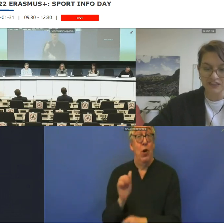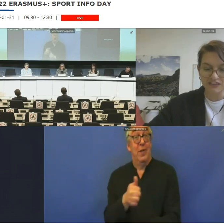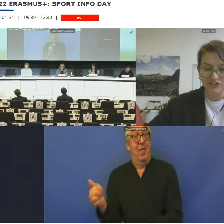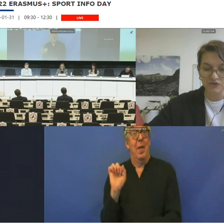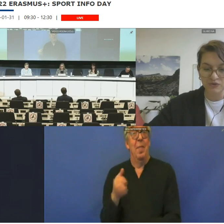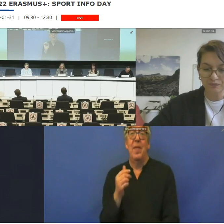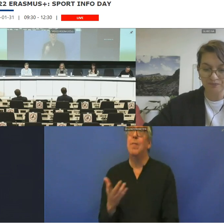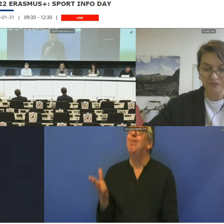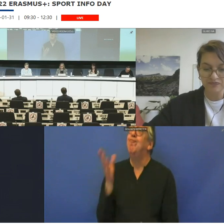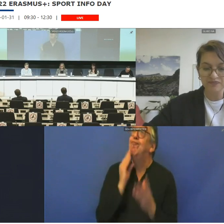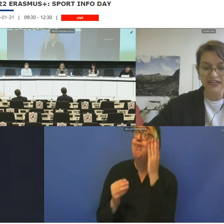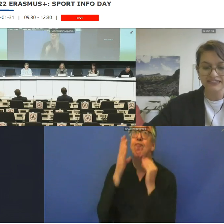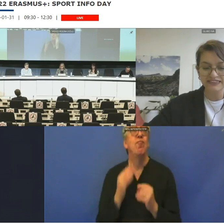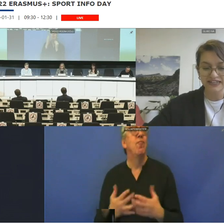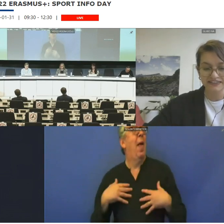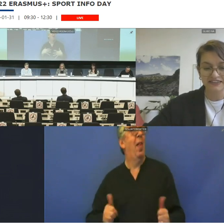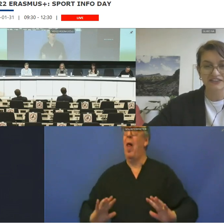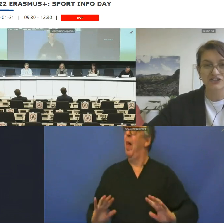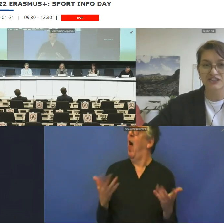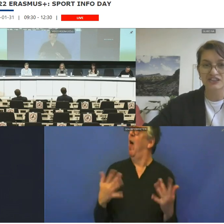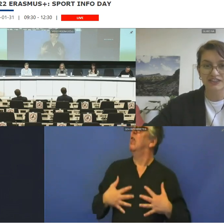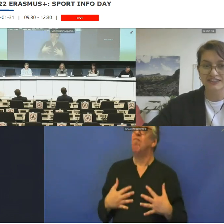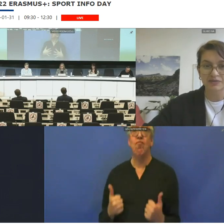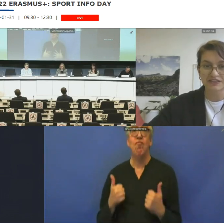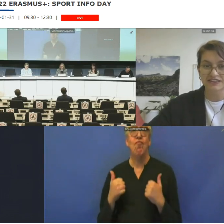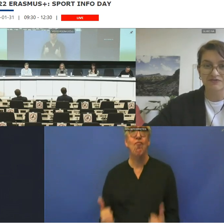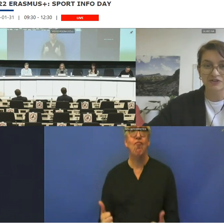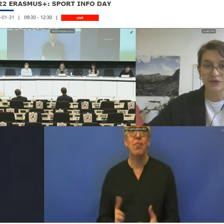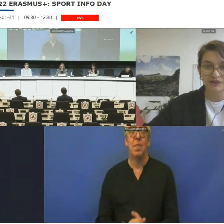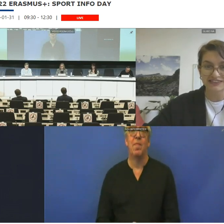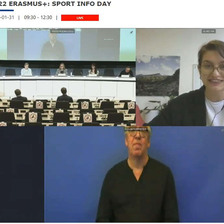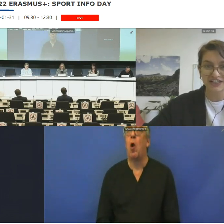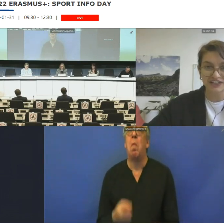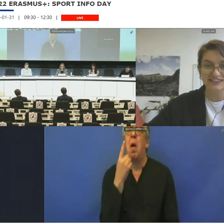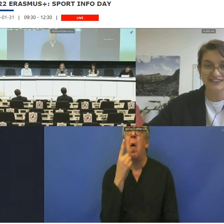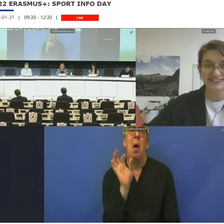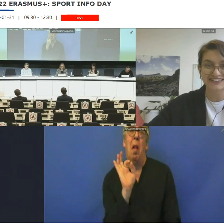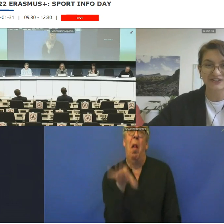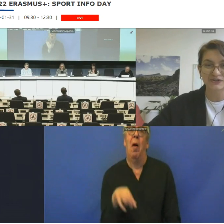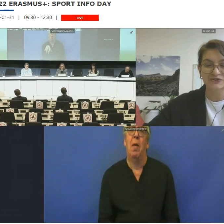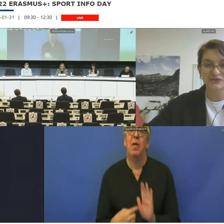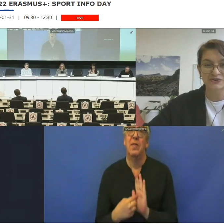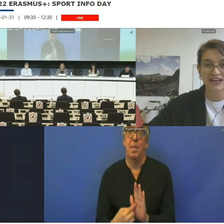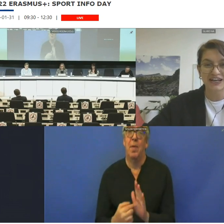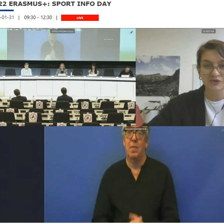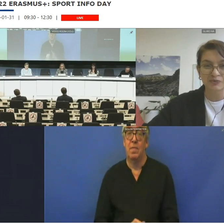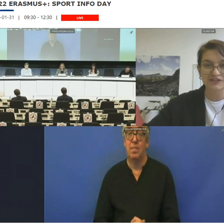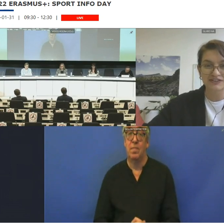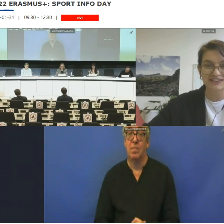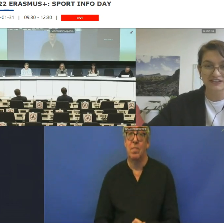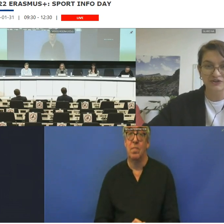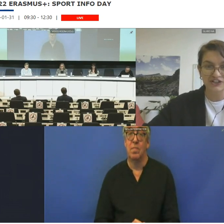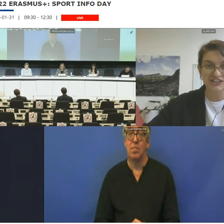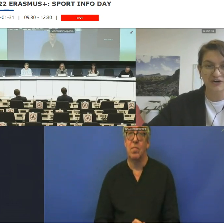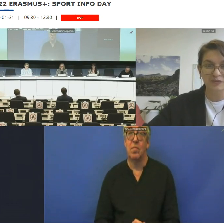So as said, just one example to give you, we recently started to put into